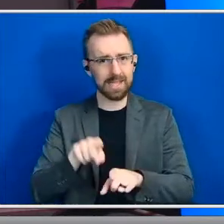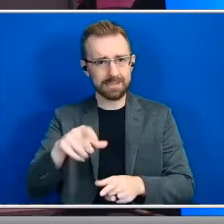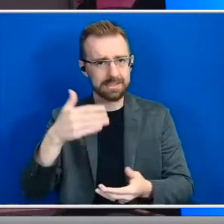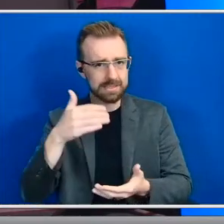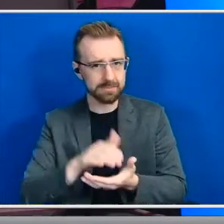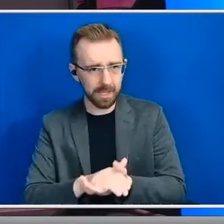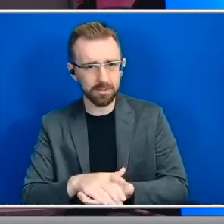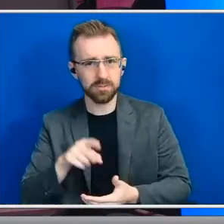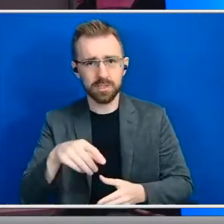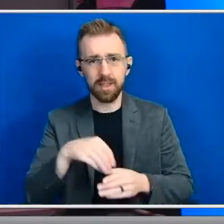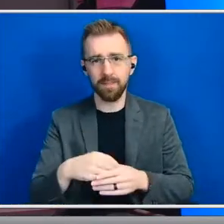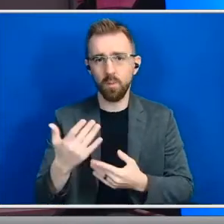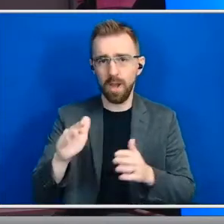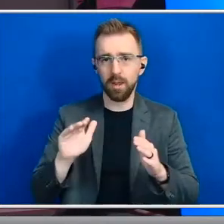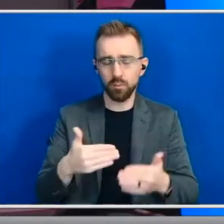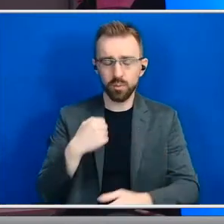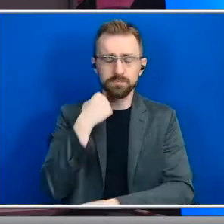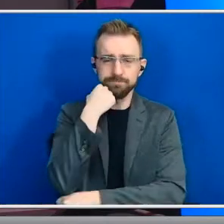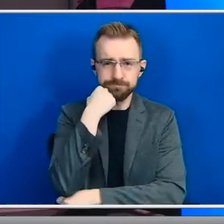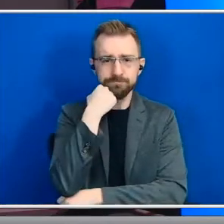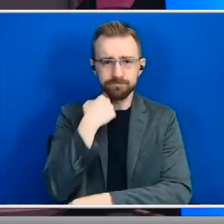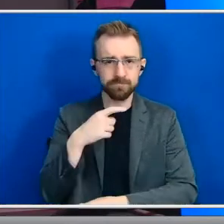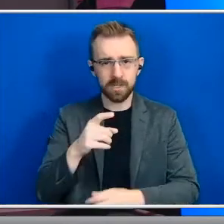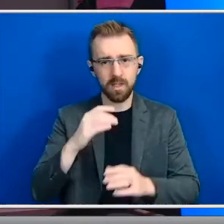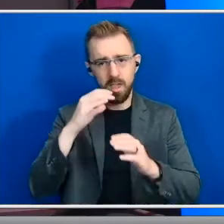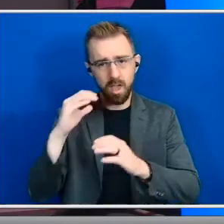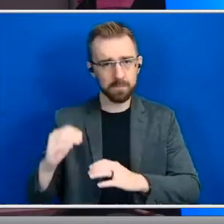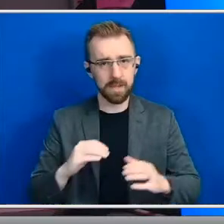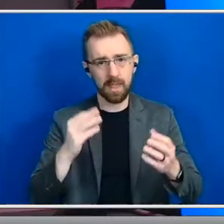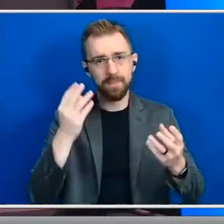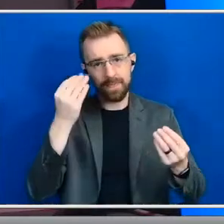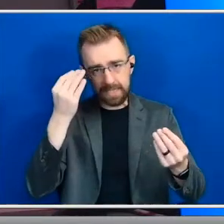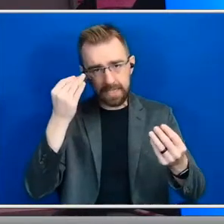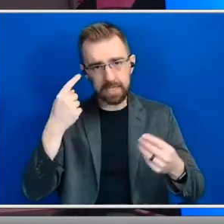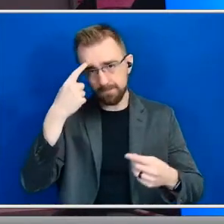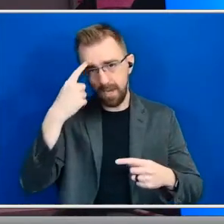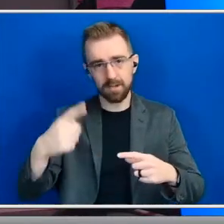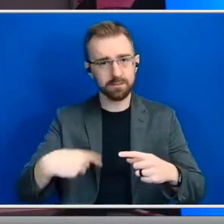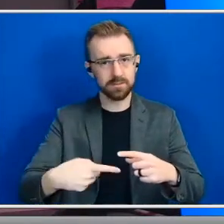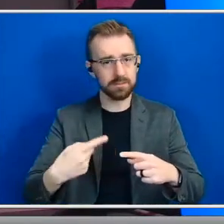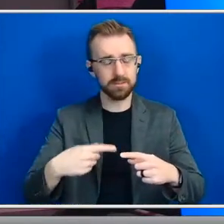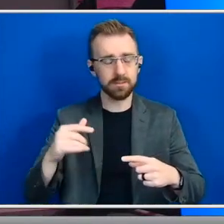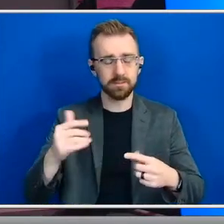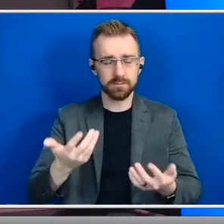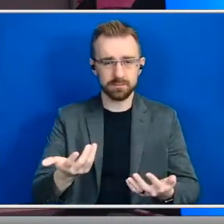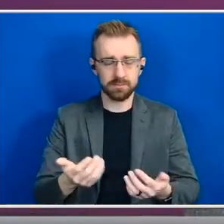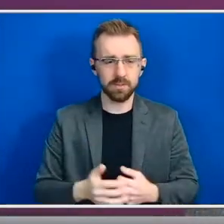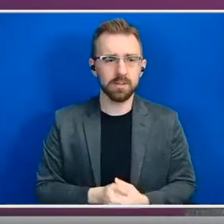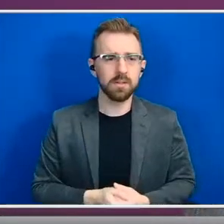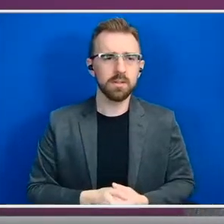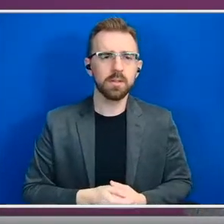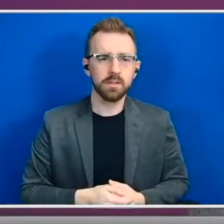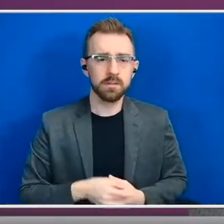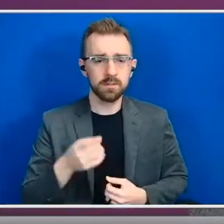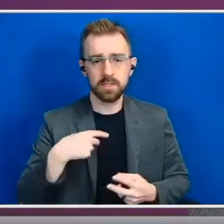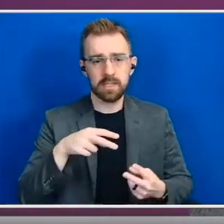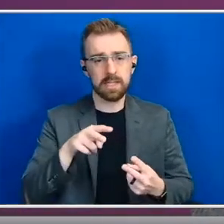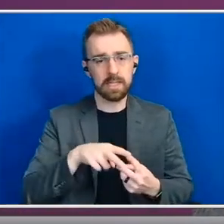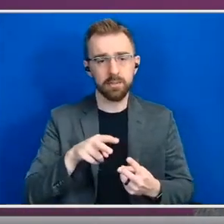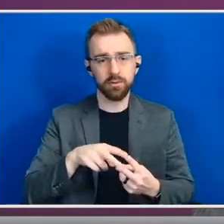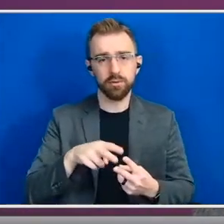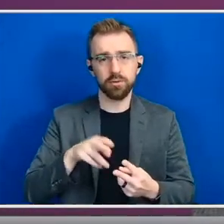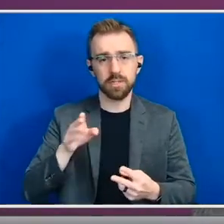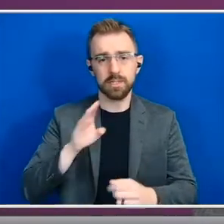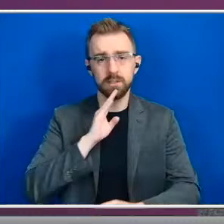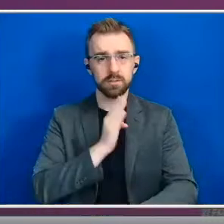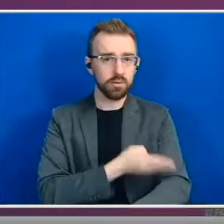whole time. You're the one up at night. Your mind's going like a hamster wheel. Well, I was either his daughter or I